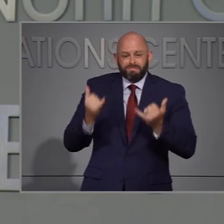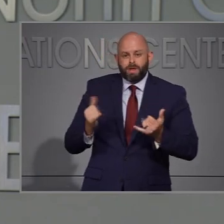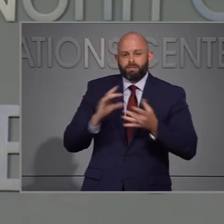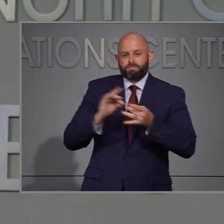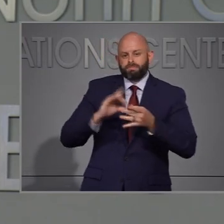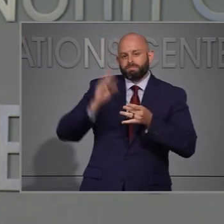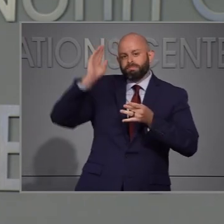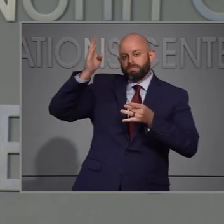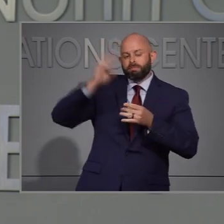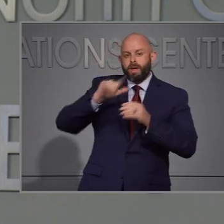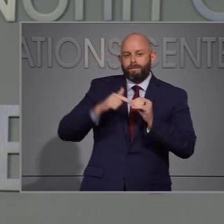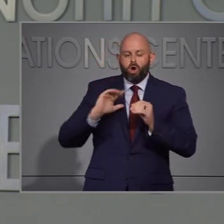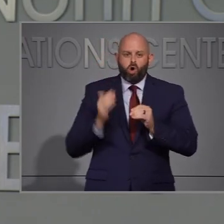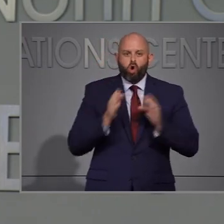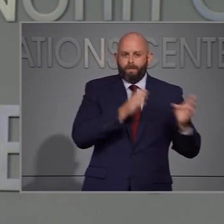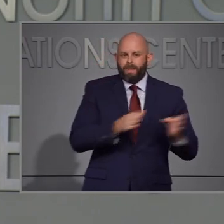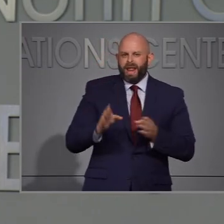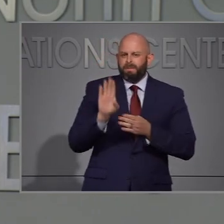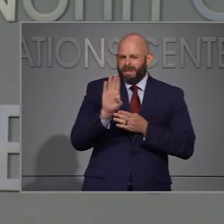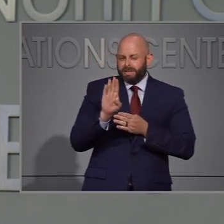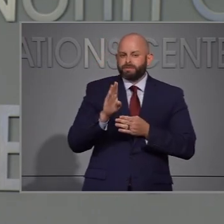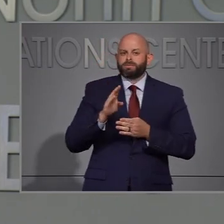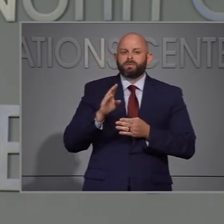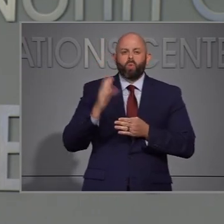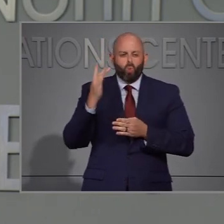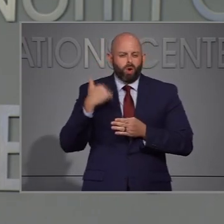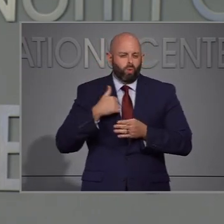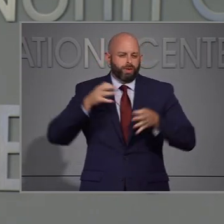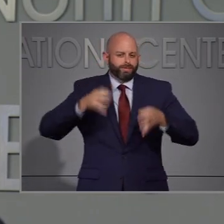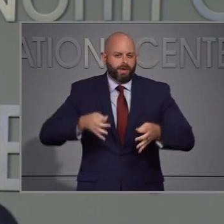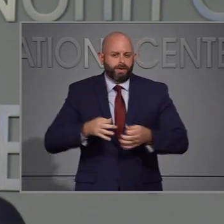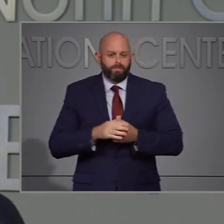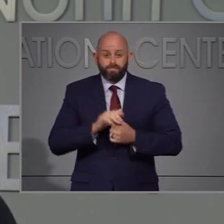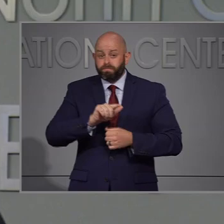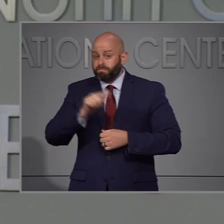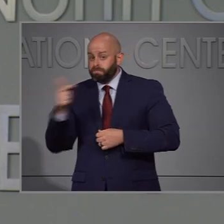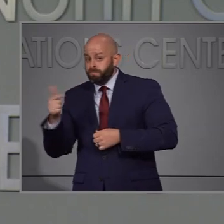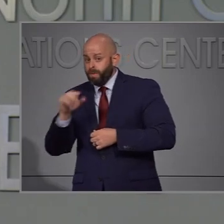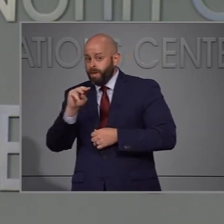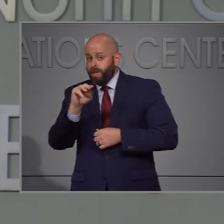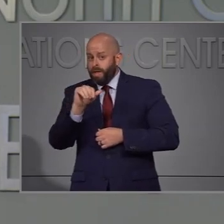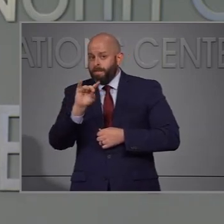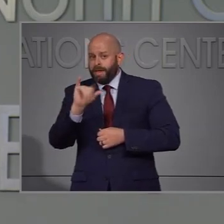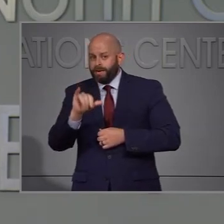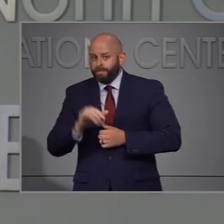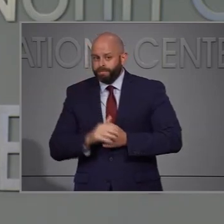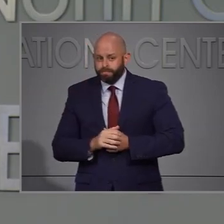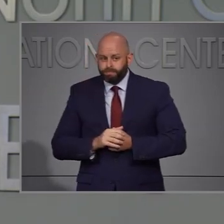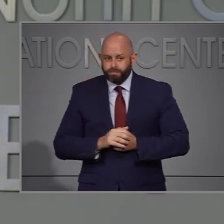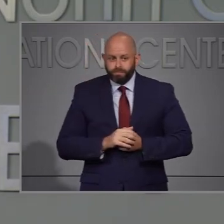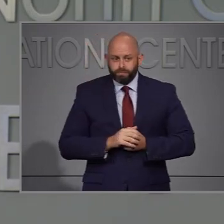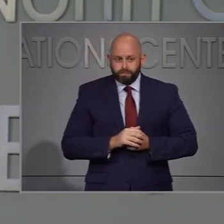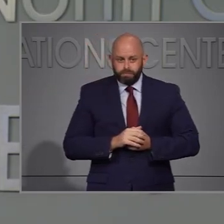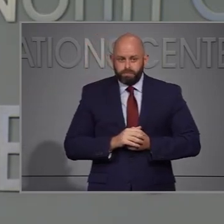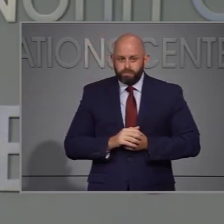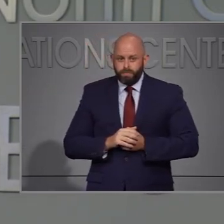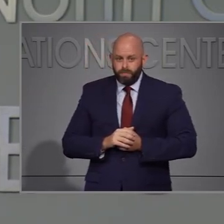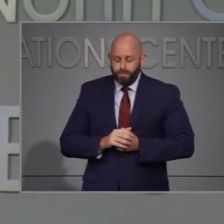words about this plan and what went into it. Mandy?